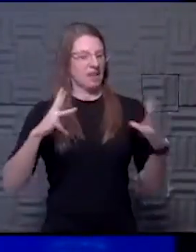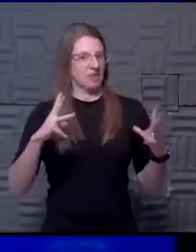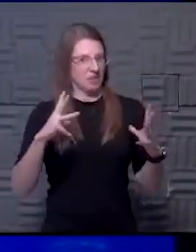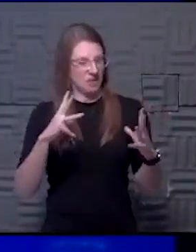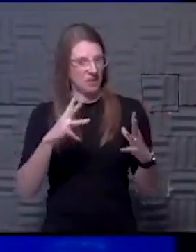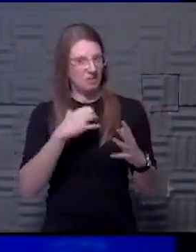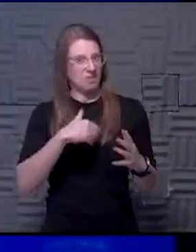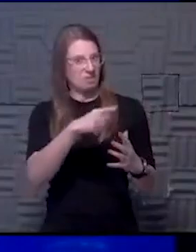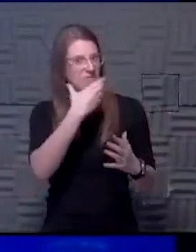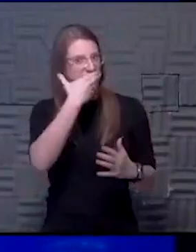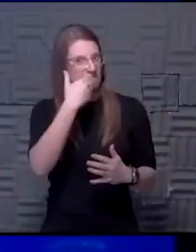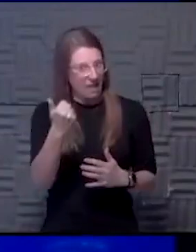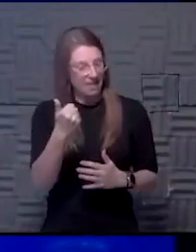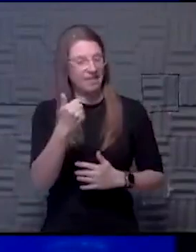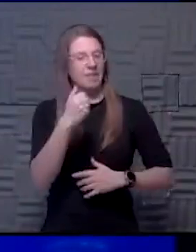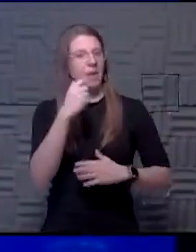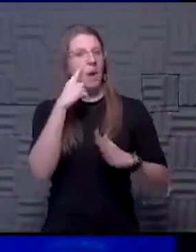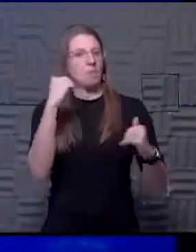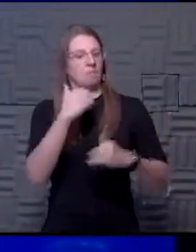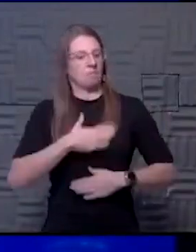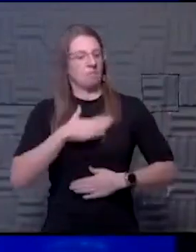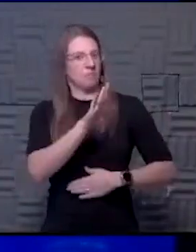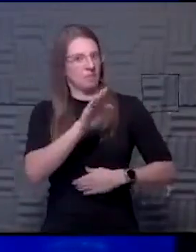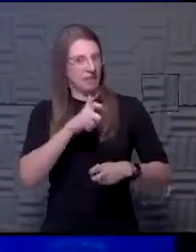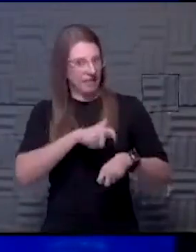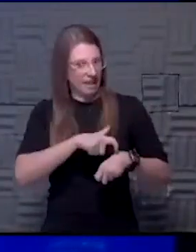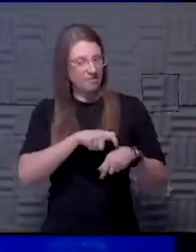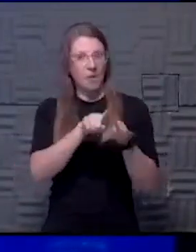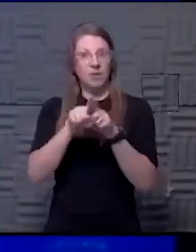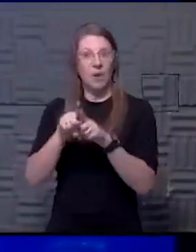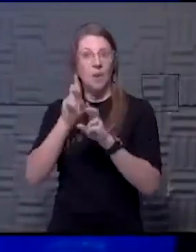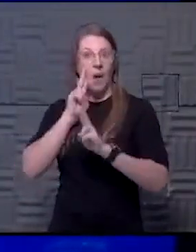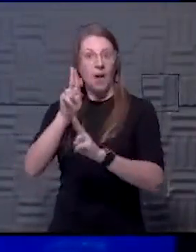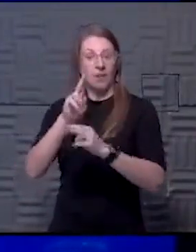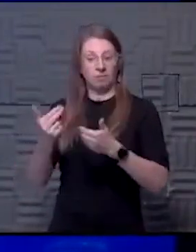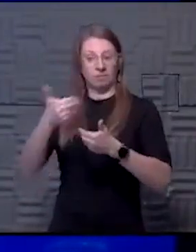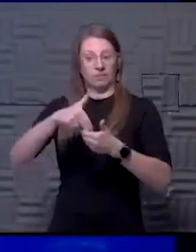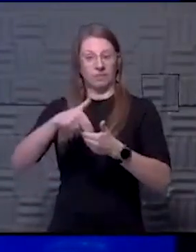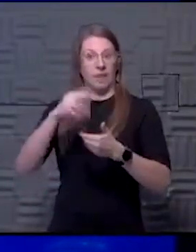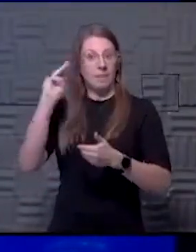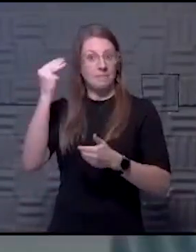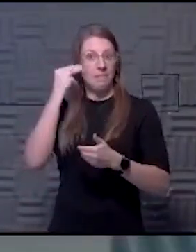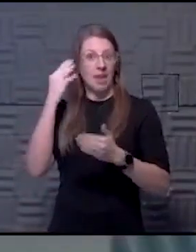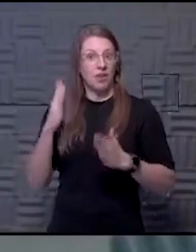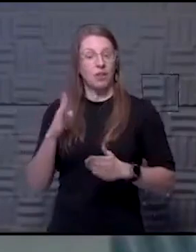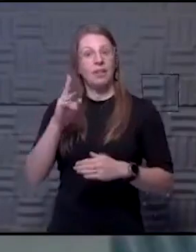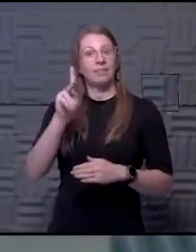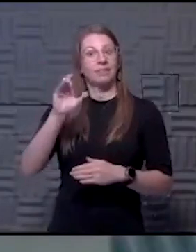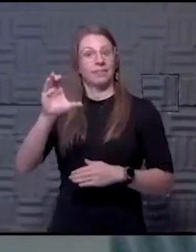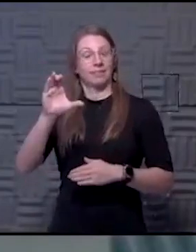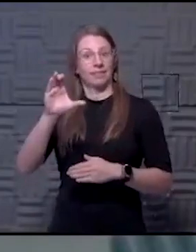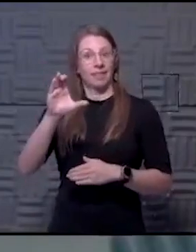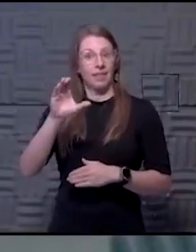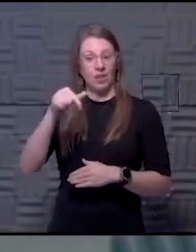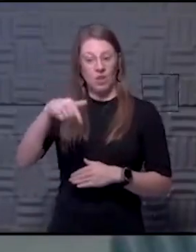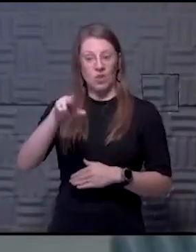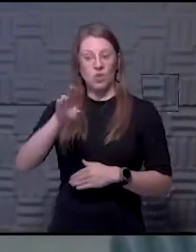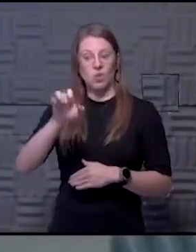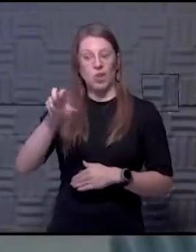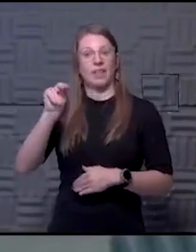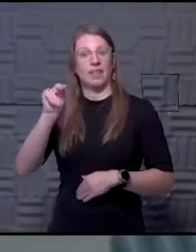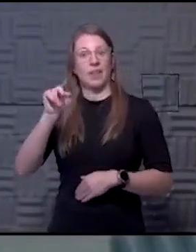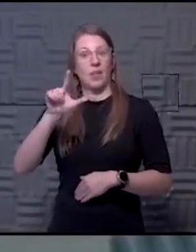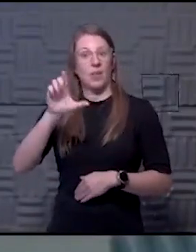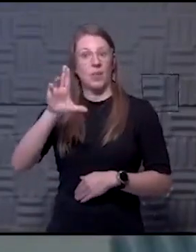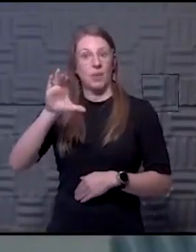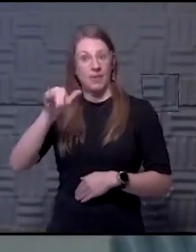best. Hope he's having a great time. And we are also honored to be joined in the studio this morning by the Mayor of Kansas City, the Honorable Quinton Lucas, as